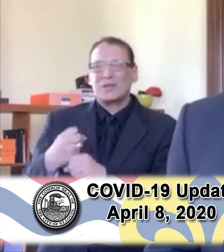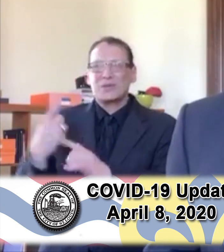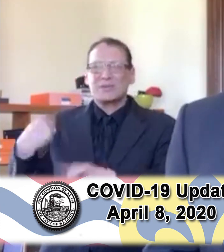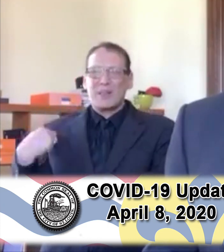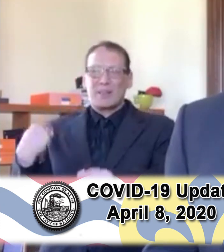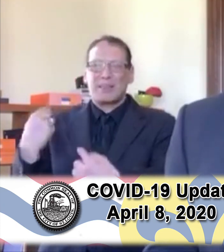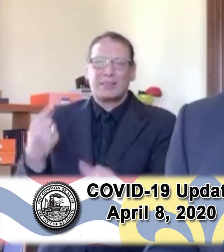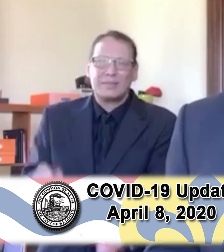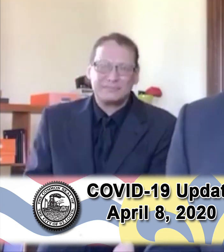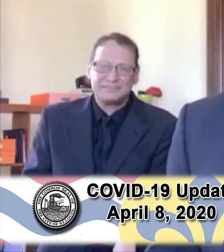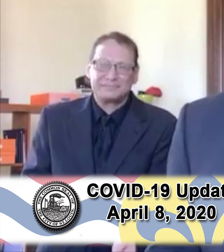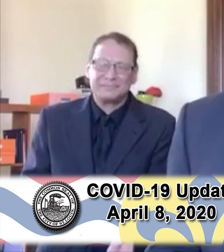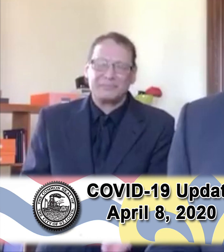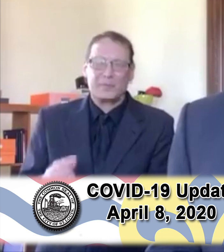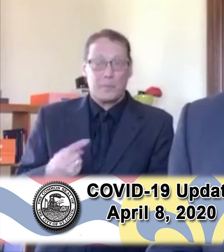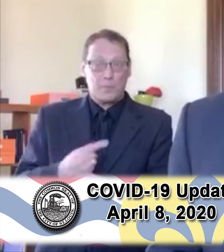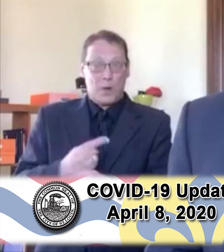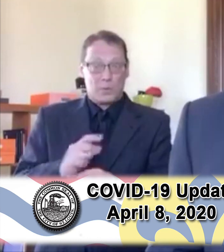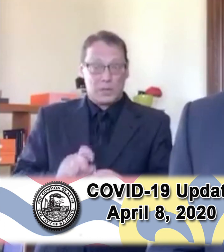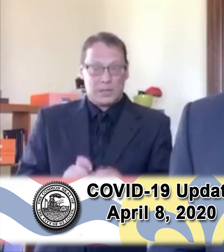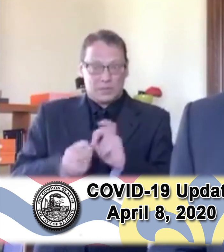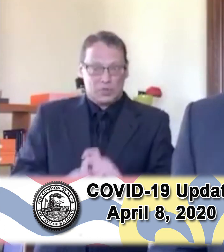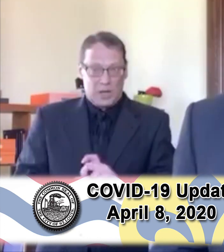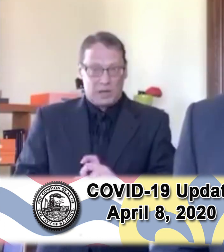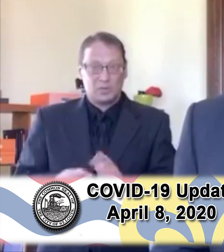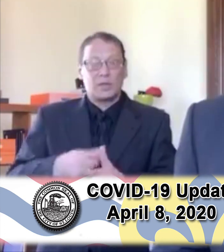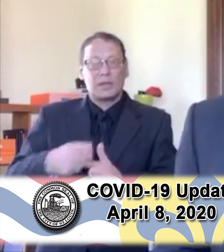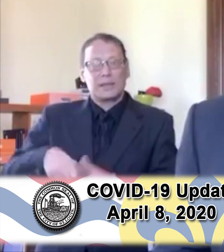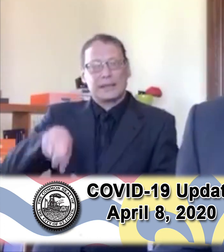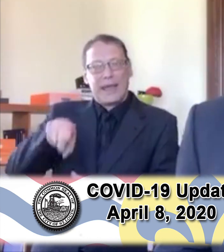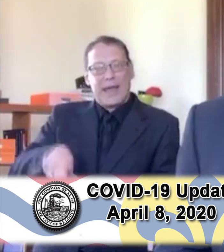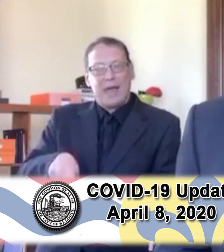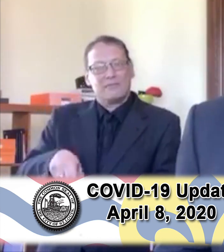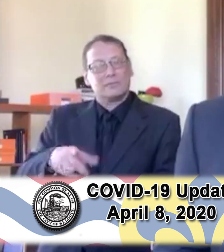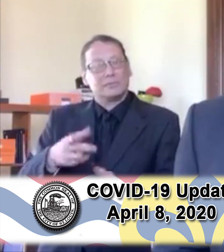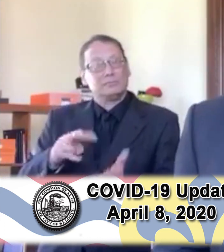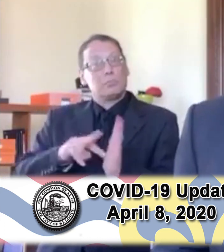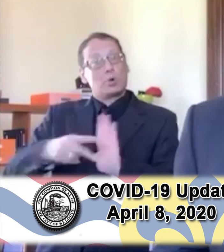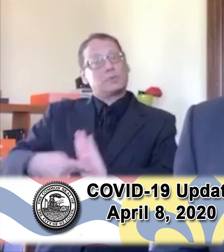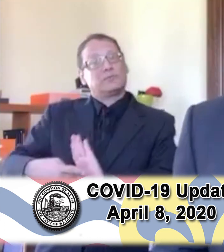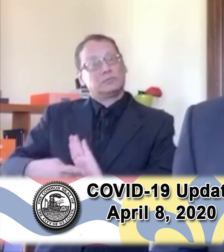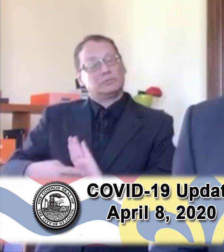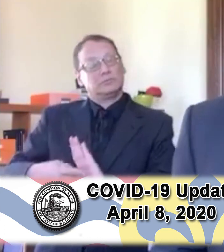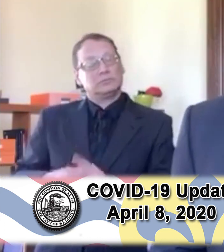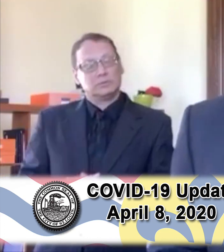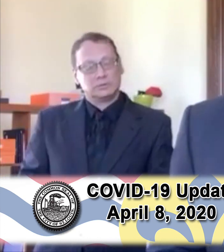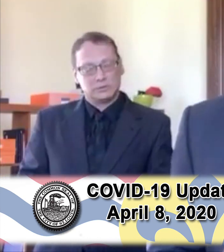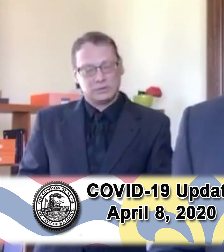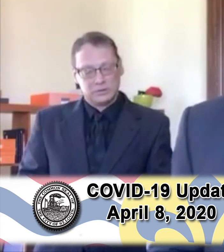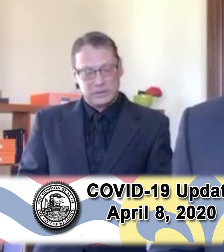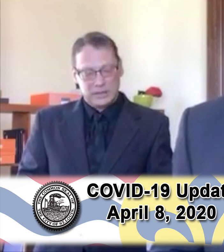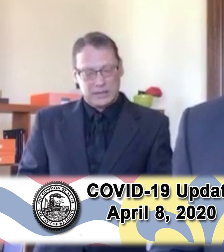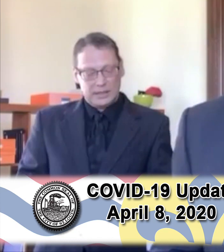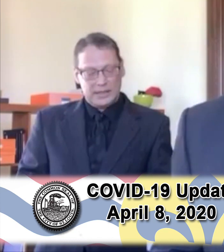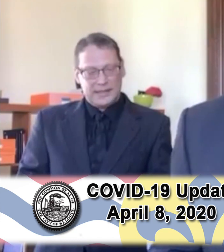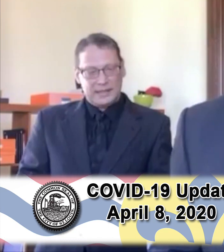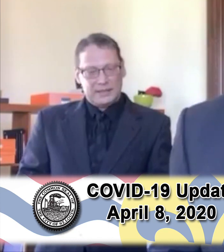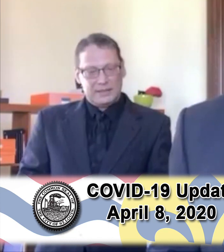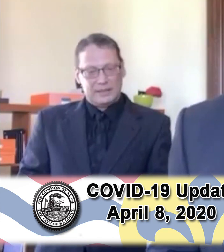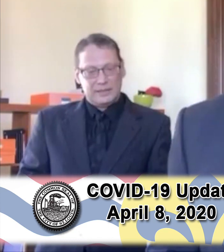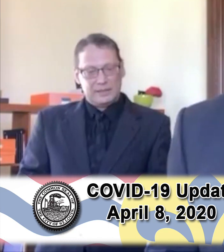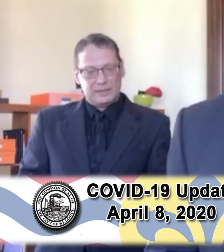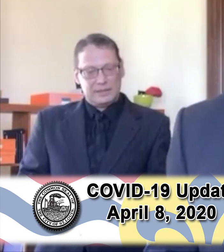effectively change what we're seeing, we have to be strategic and really be purposeful about not only linking individuals